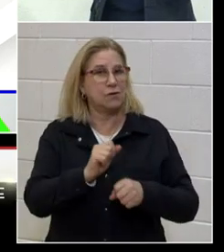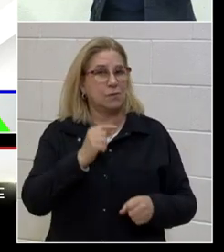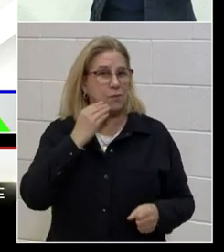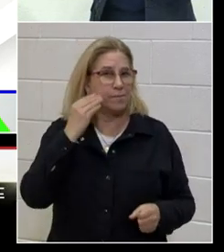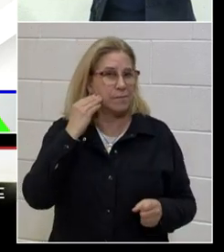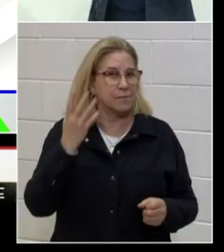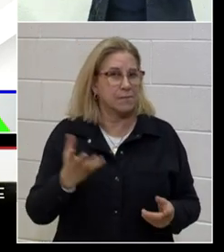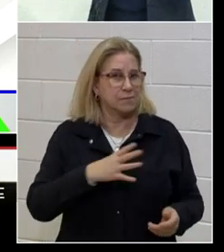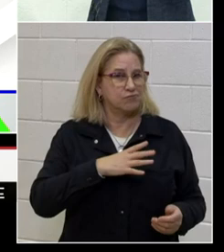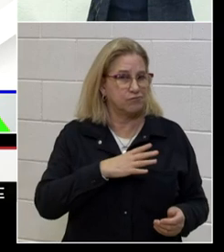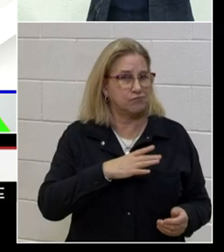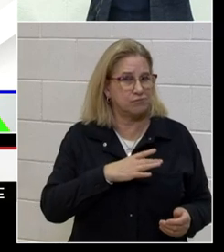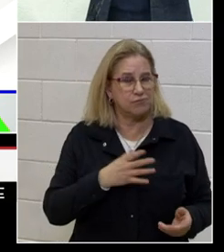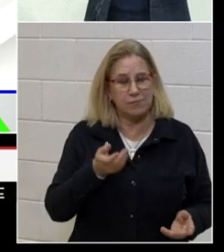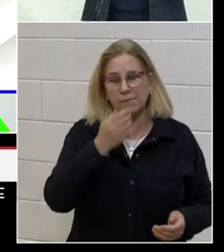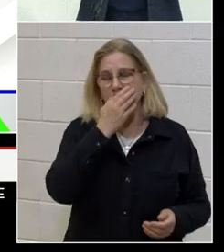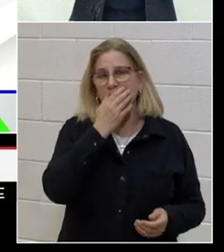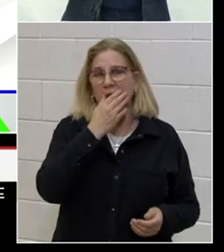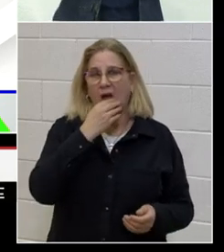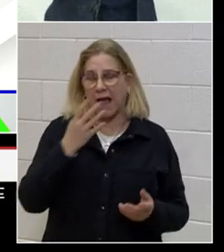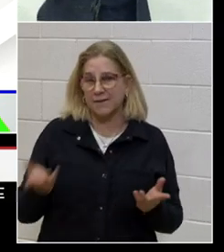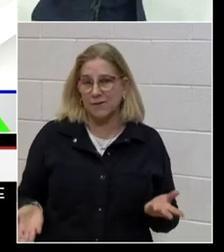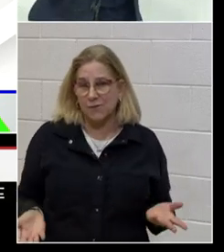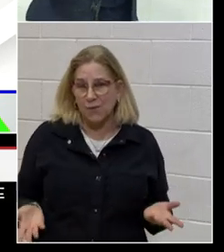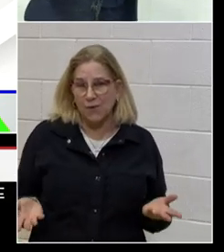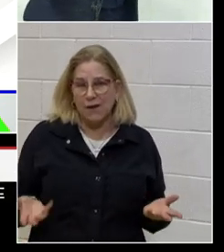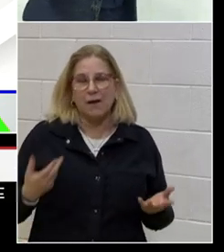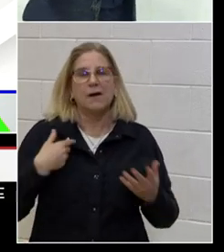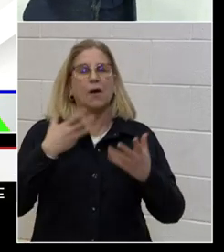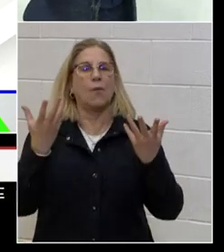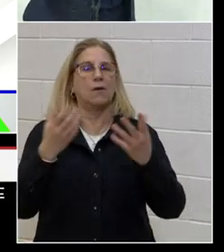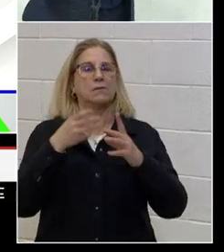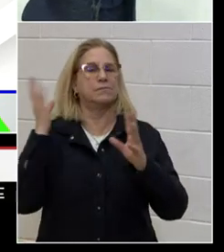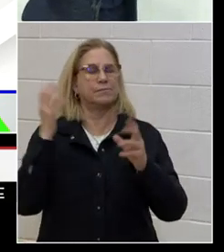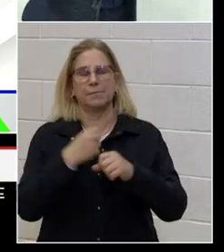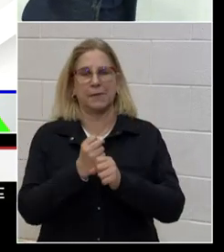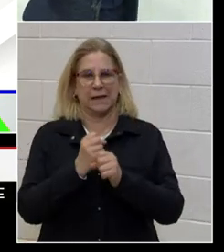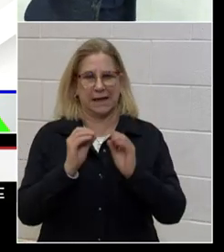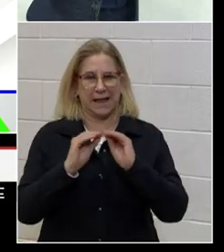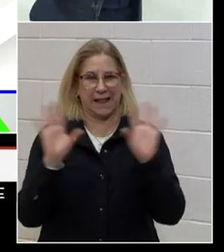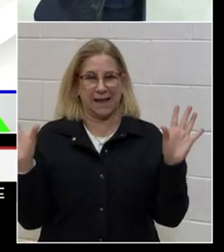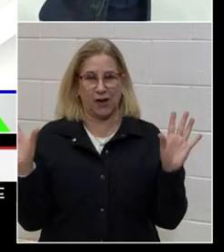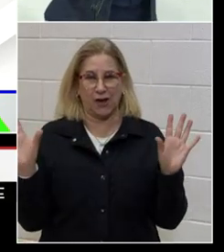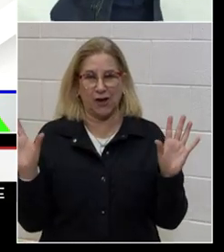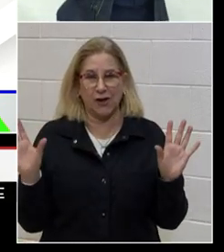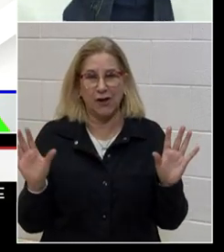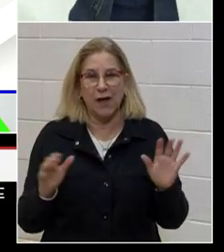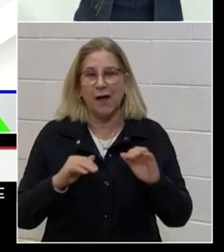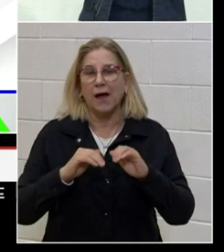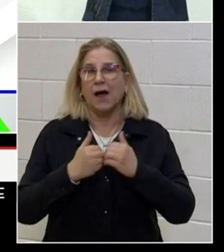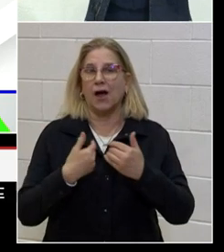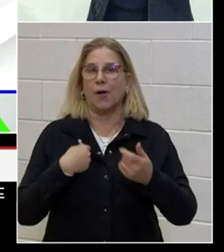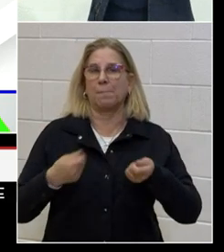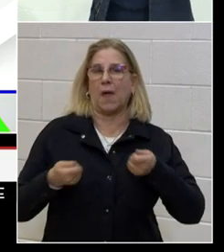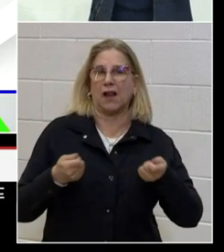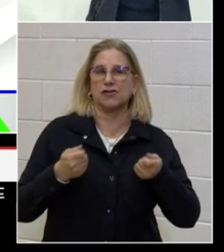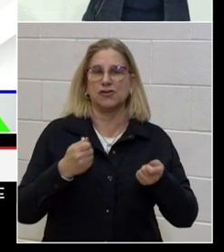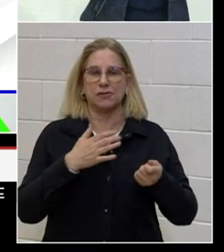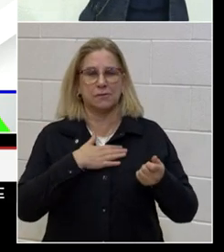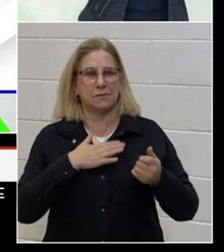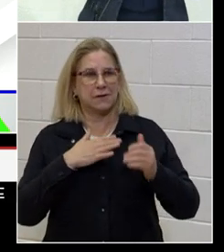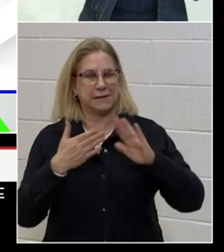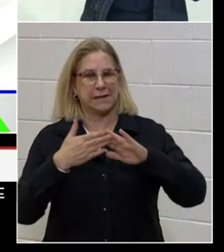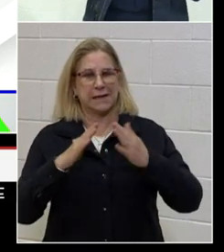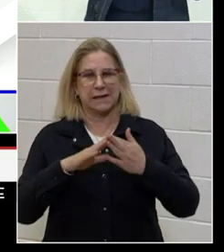be clear that because of the careful way we are managing our city, we will weather